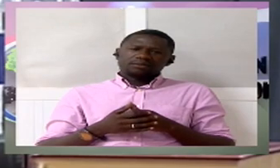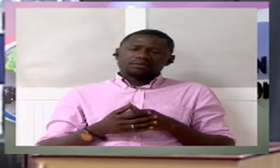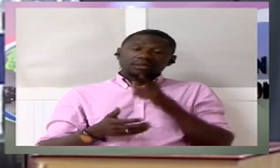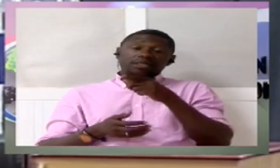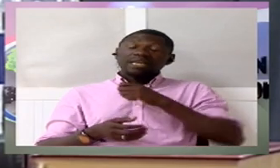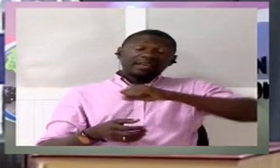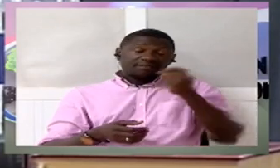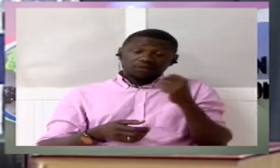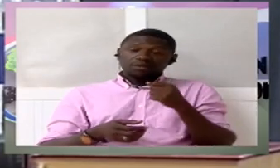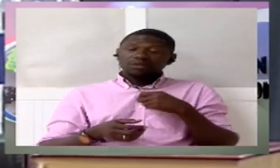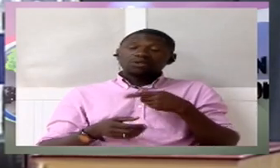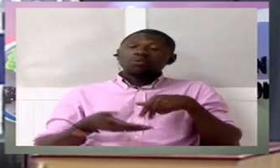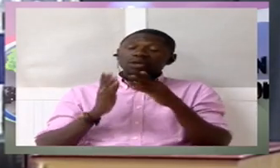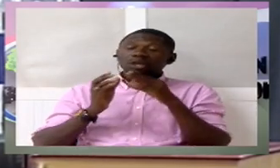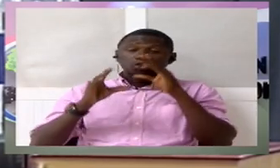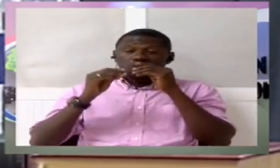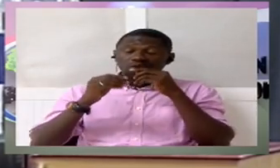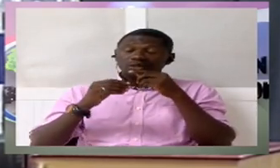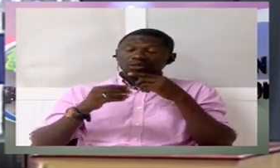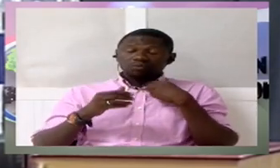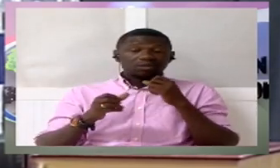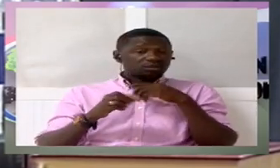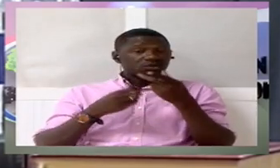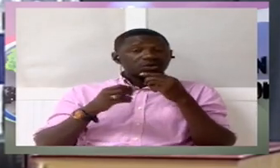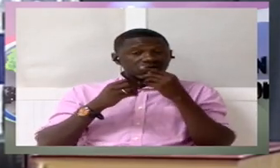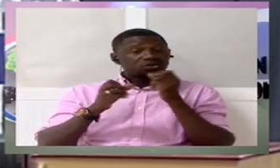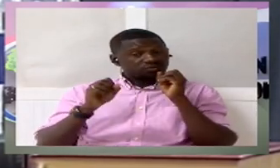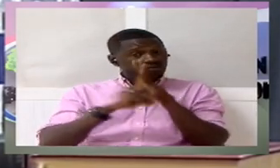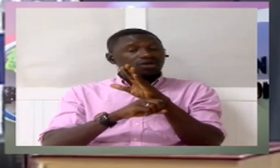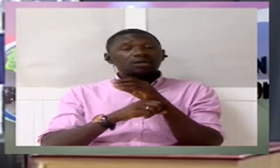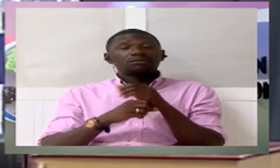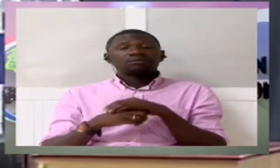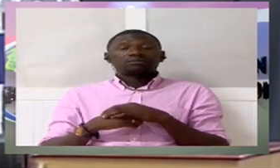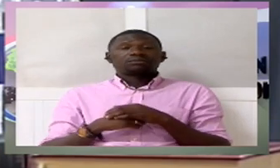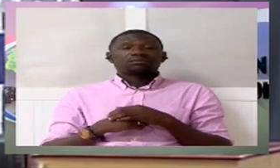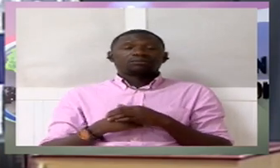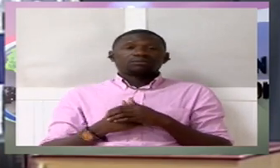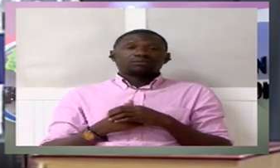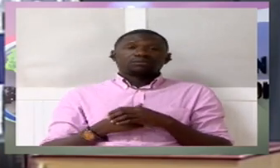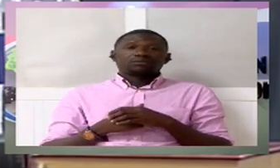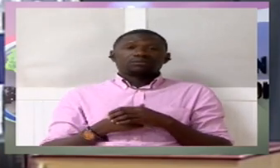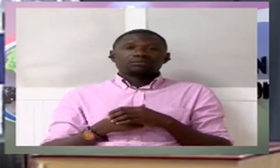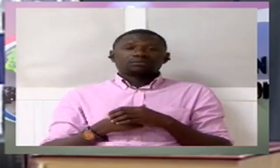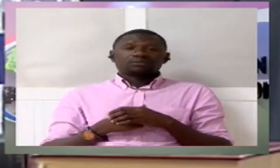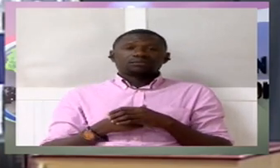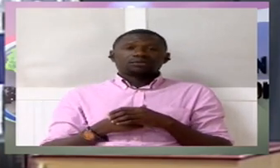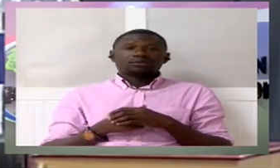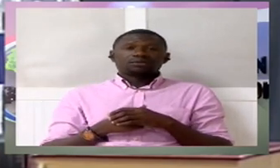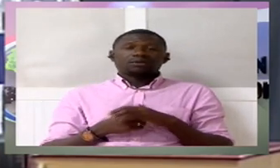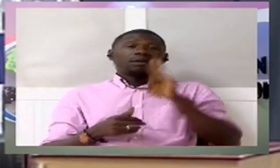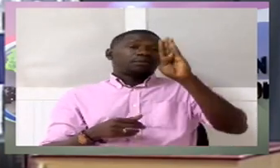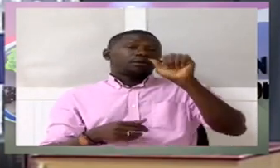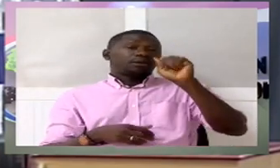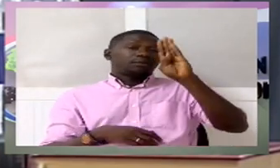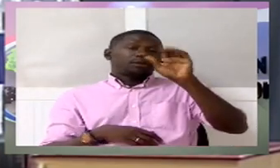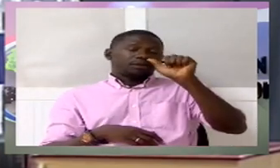They insisted, and the way they were talking with authority. Baba Konyeko Tida. Baba said